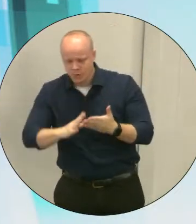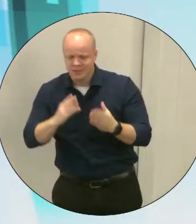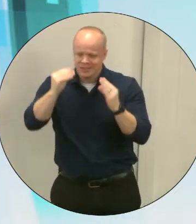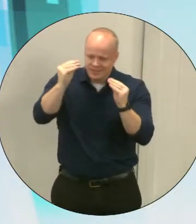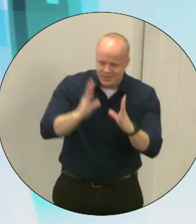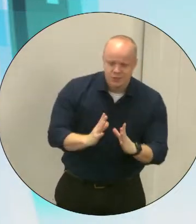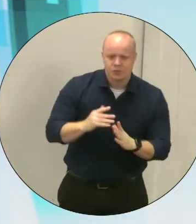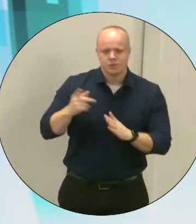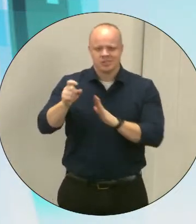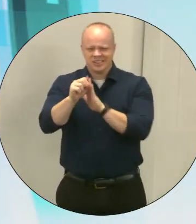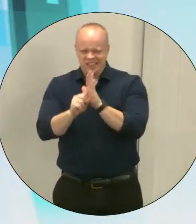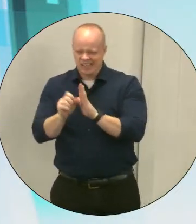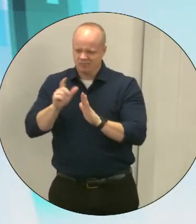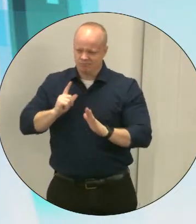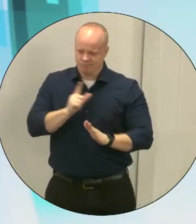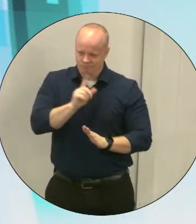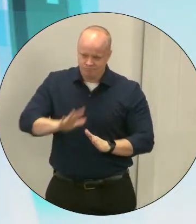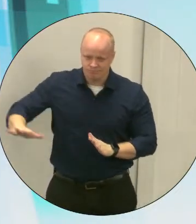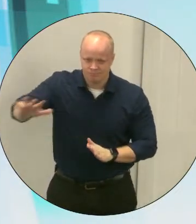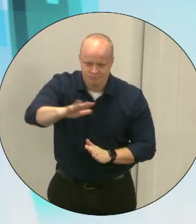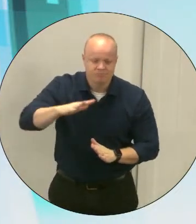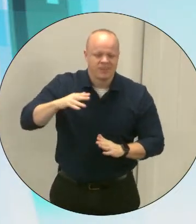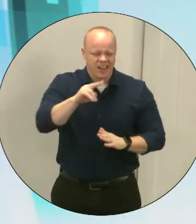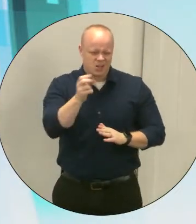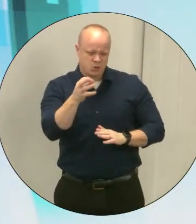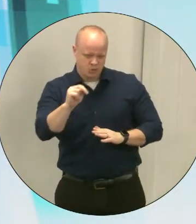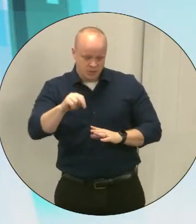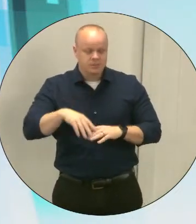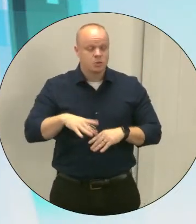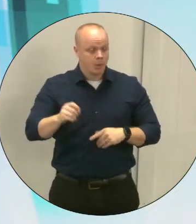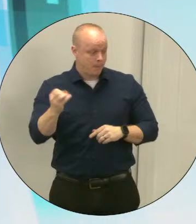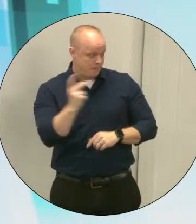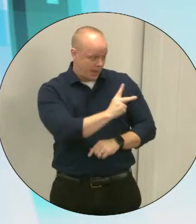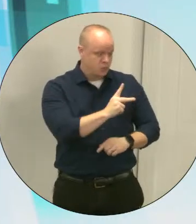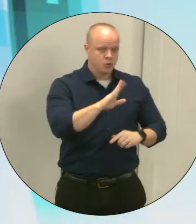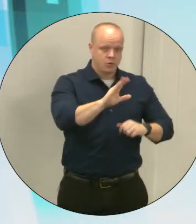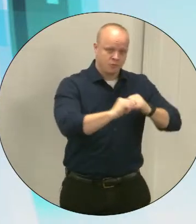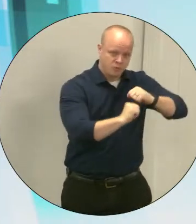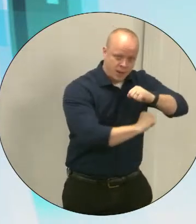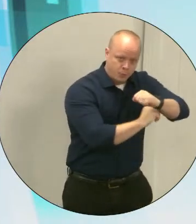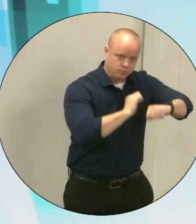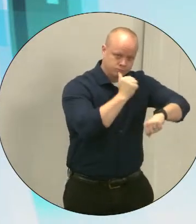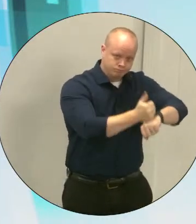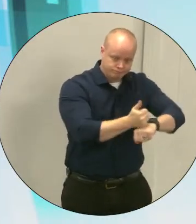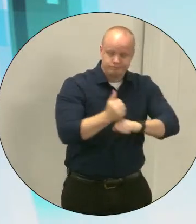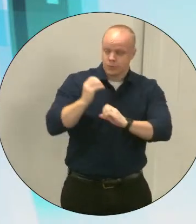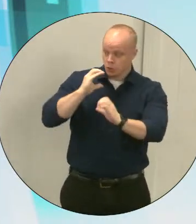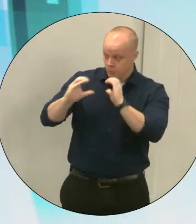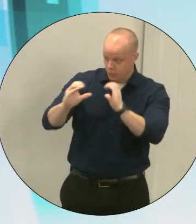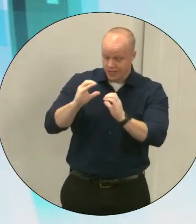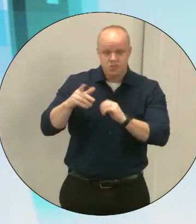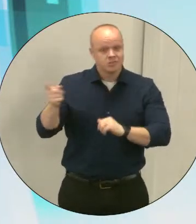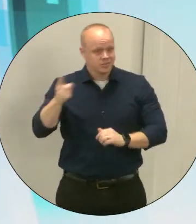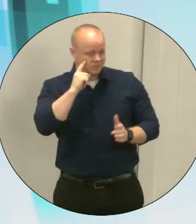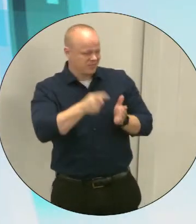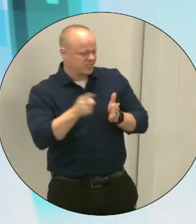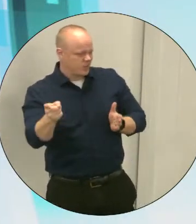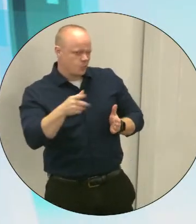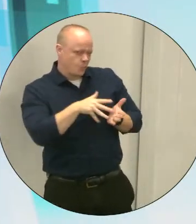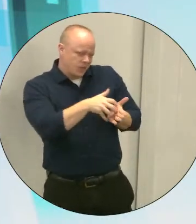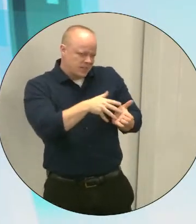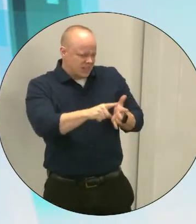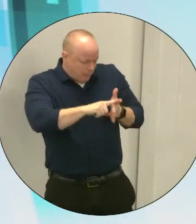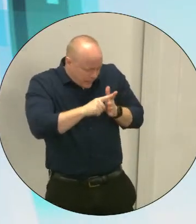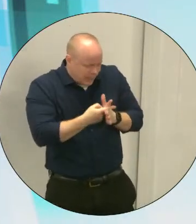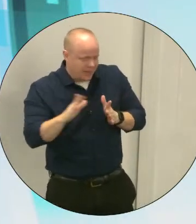I went back to the leadership framework that you all had established. Communication. Joan Ebert identified this as a weakness at the very beginning